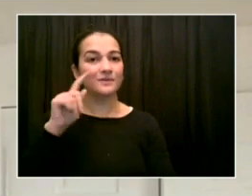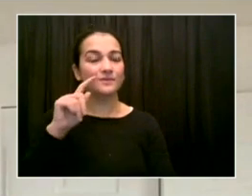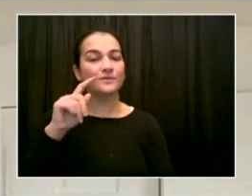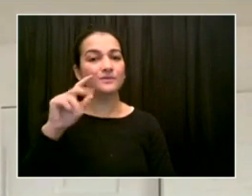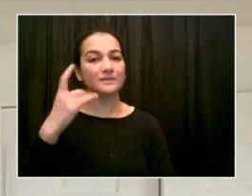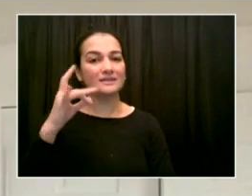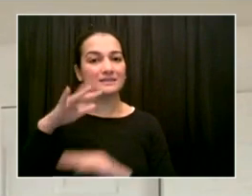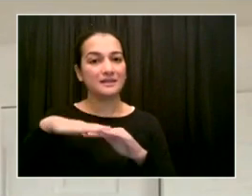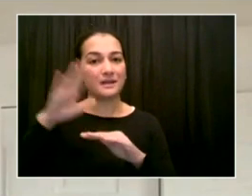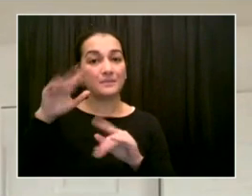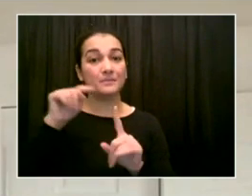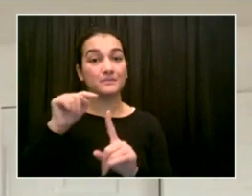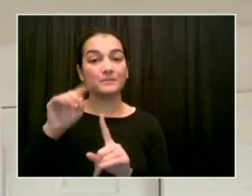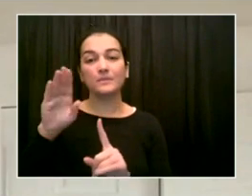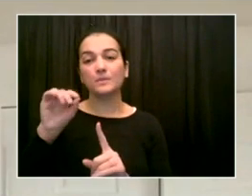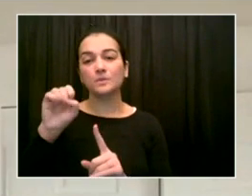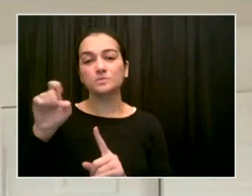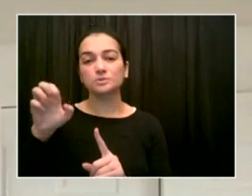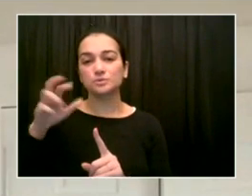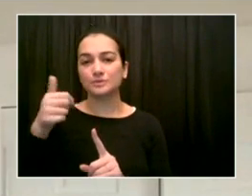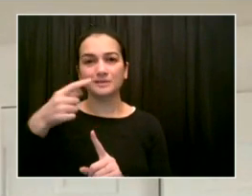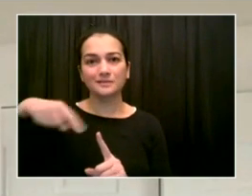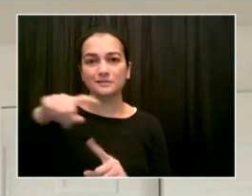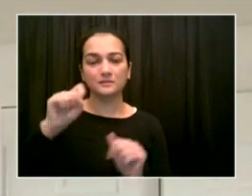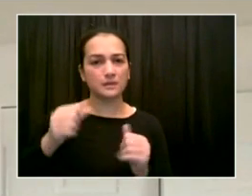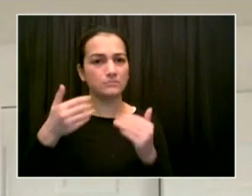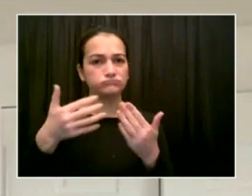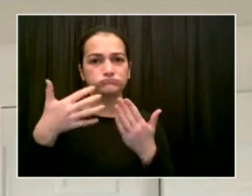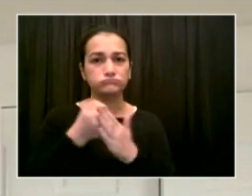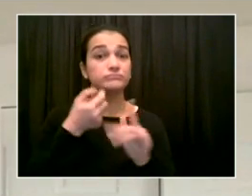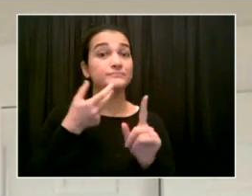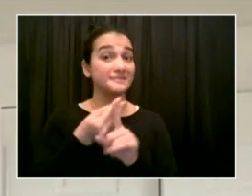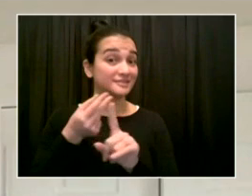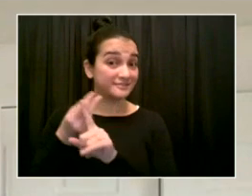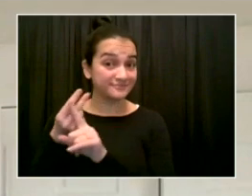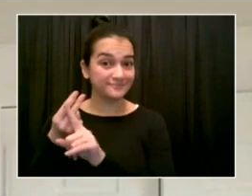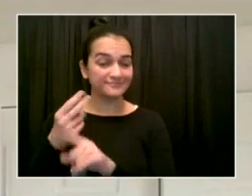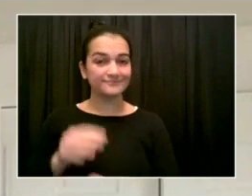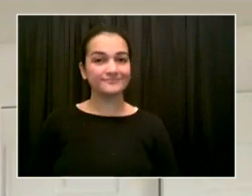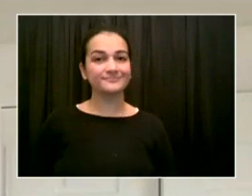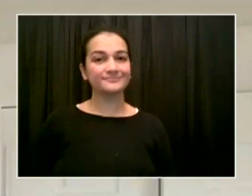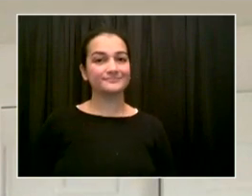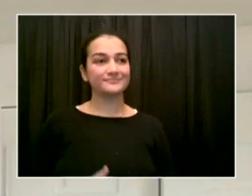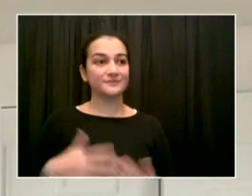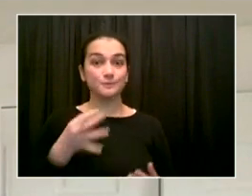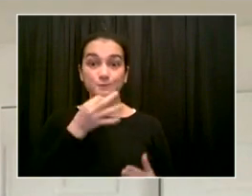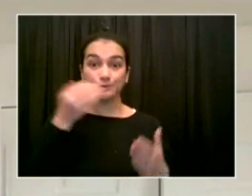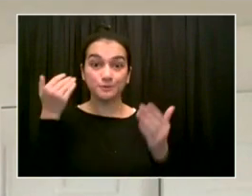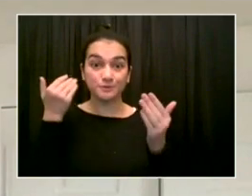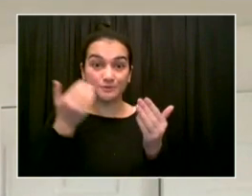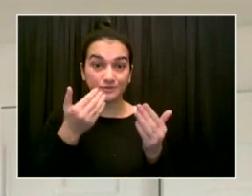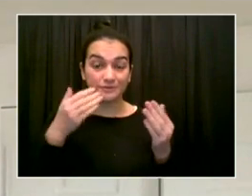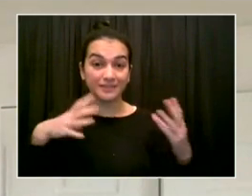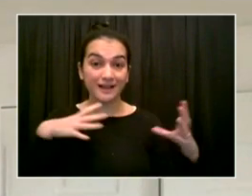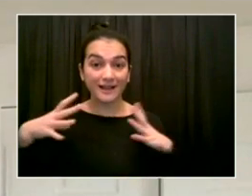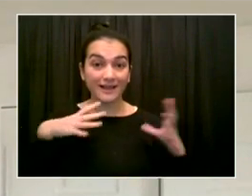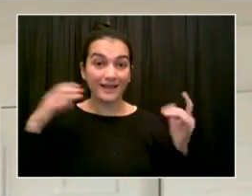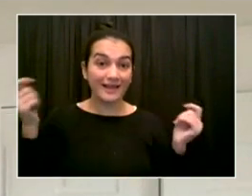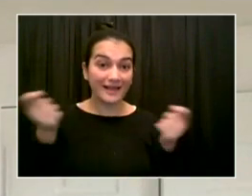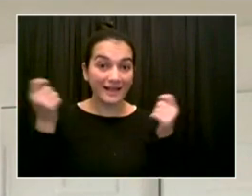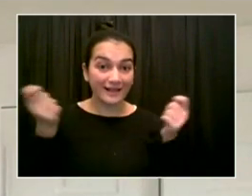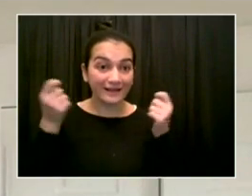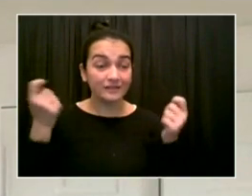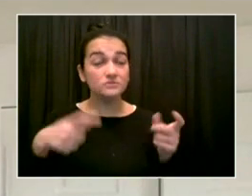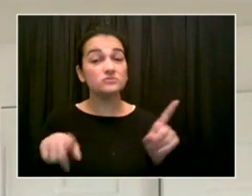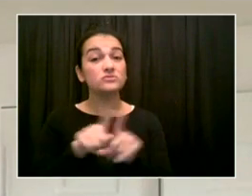colder months and, of course, the holiday season, it's so important that we all take every precaution to protect